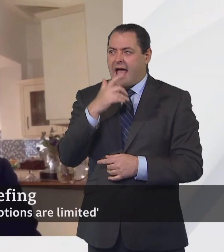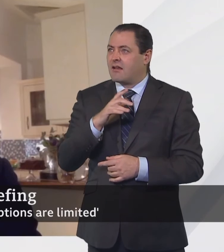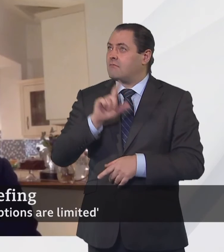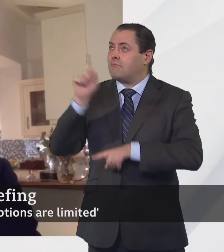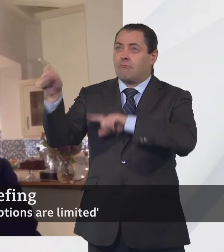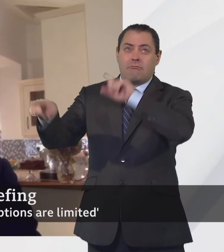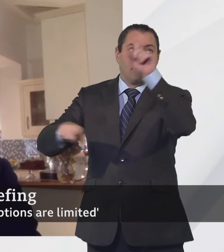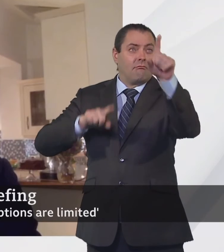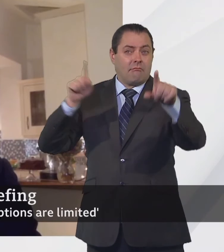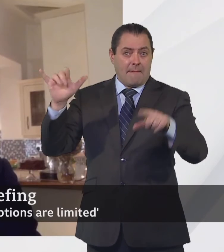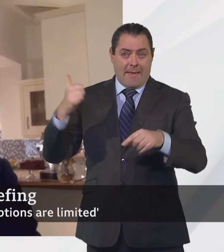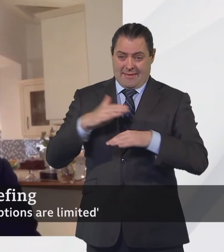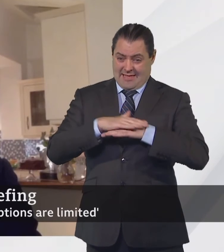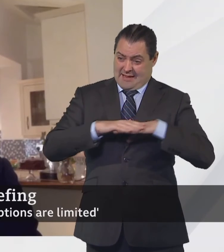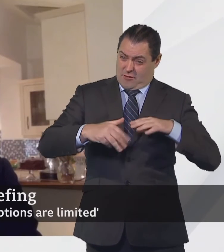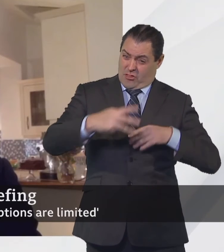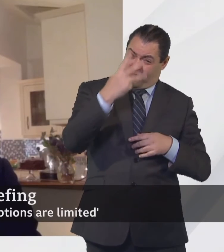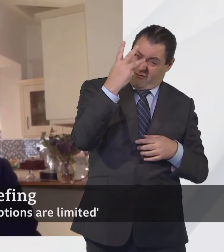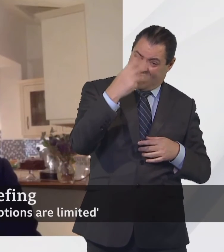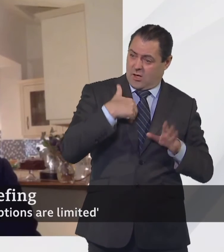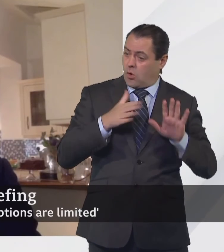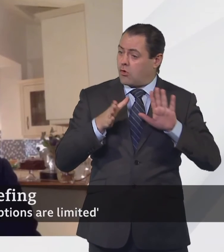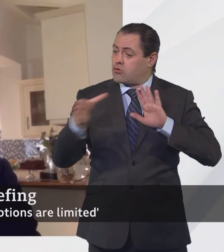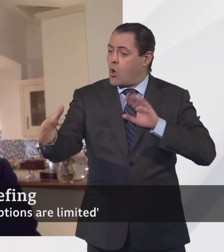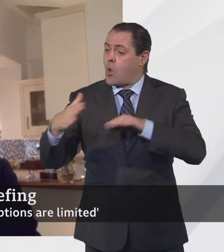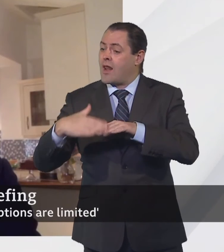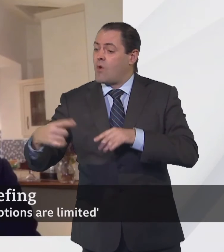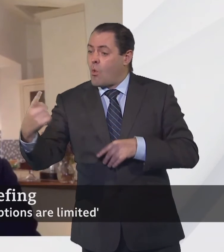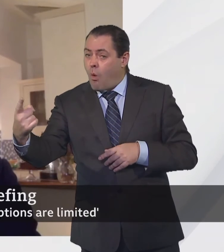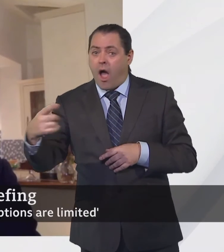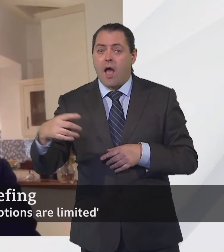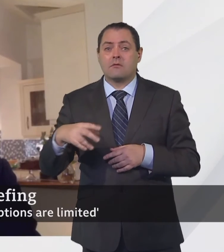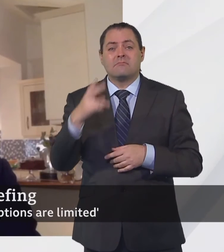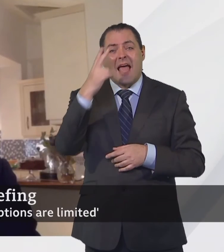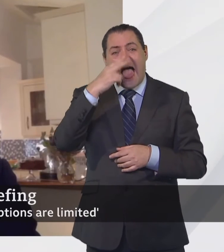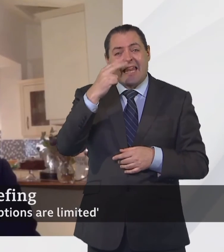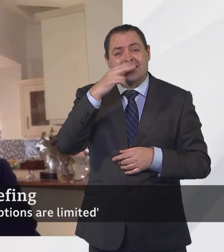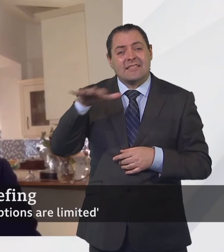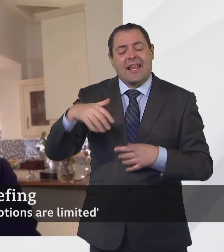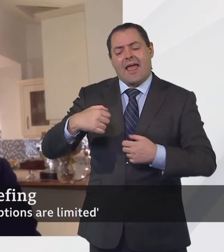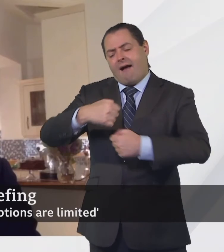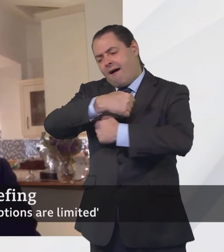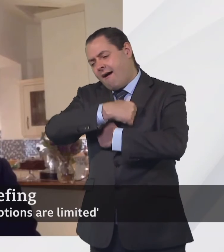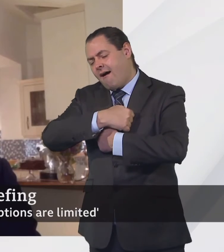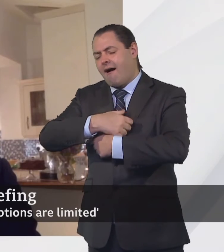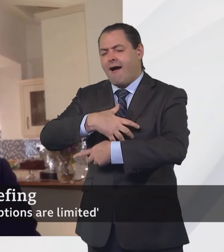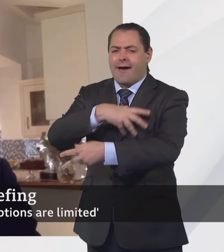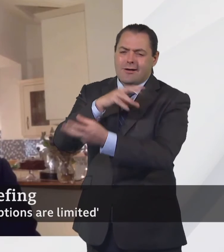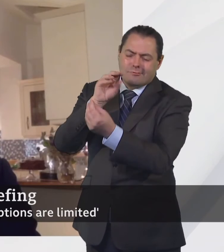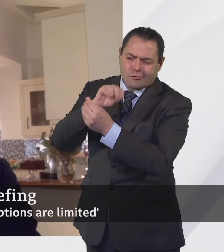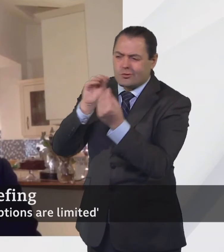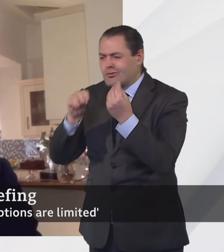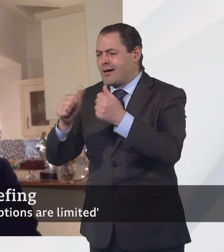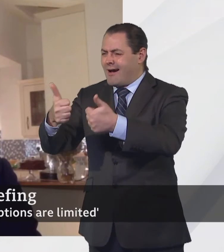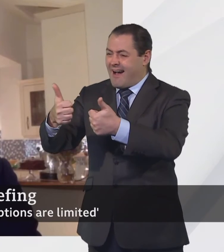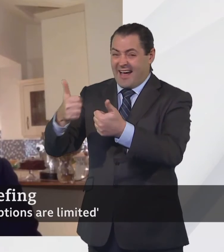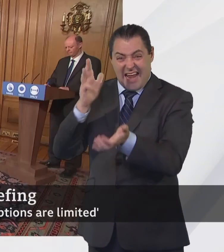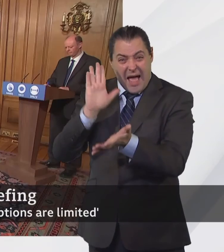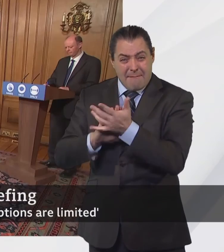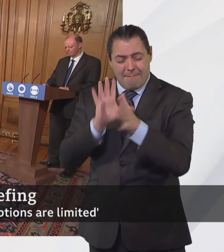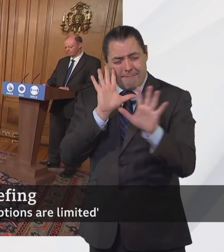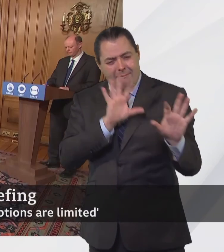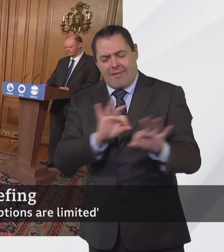from a Tier 3 area to a Tier 1 area, and hug and kiss elderly relatives whom we haven't seen for 9 months in many